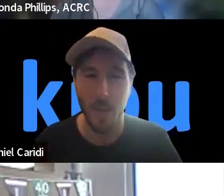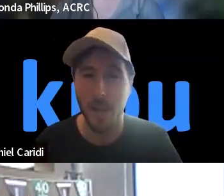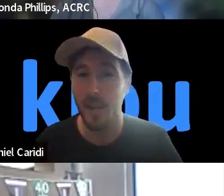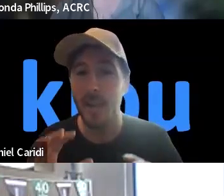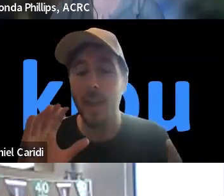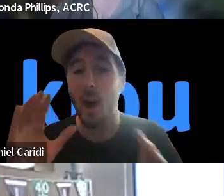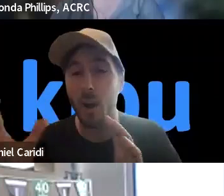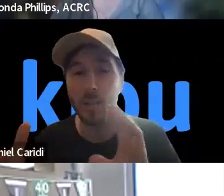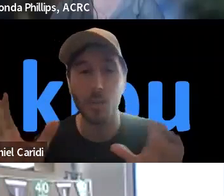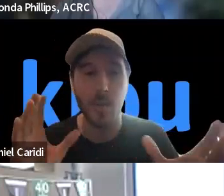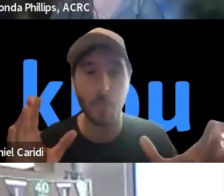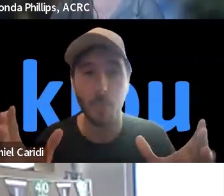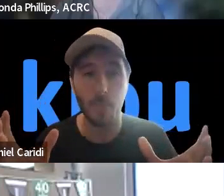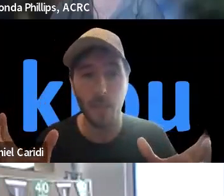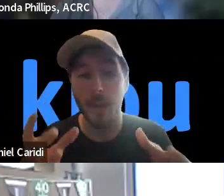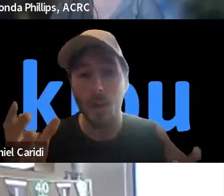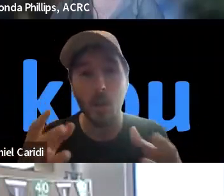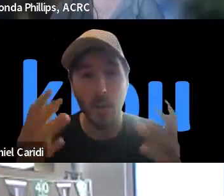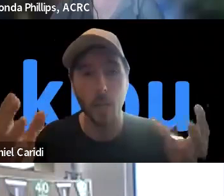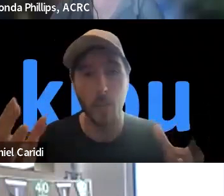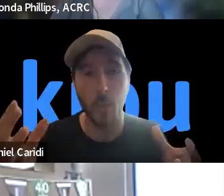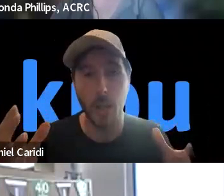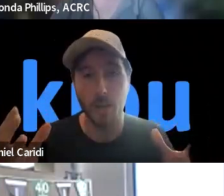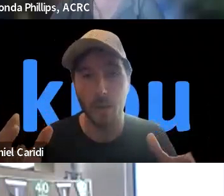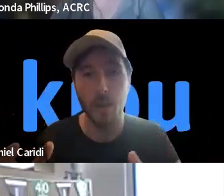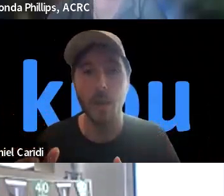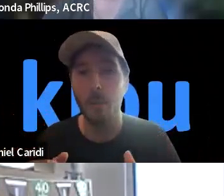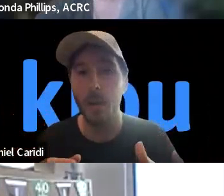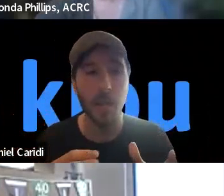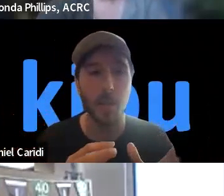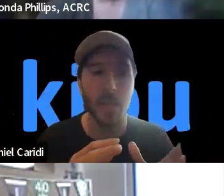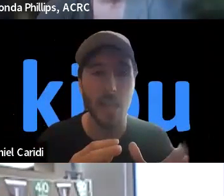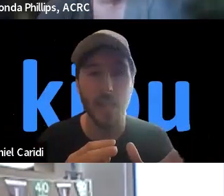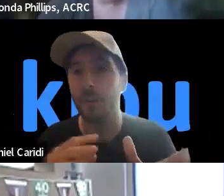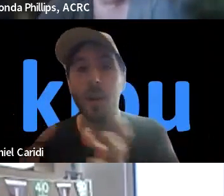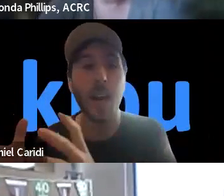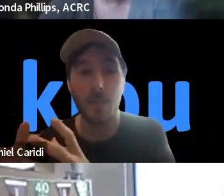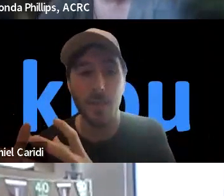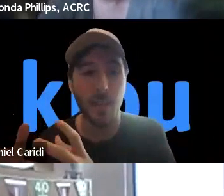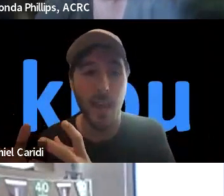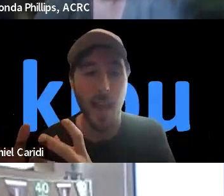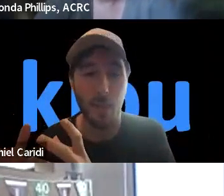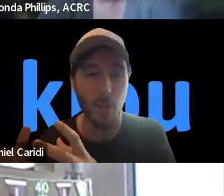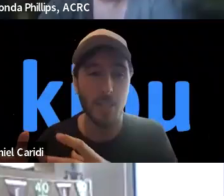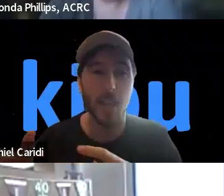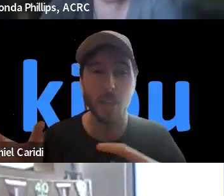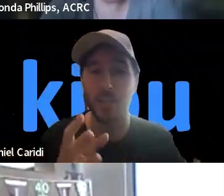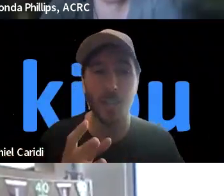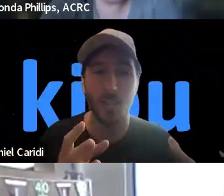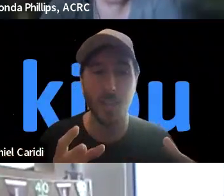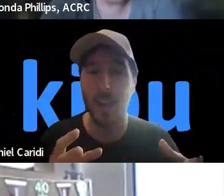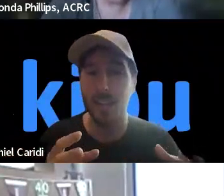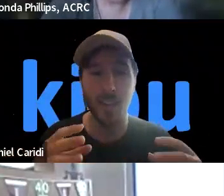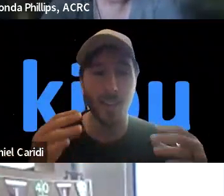gathering feedback. They are two separate. It's all included in one platform, but like, even if you're not interested in that admin tooling side and you're